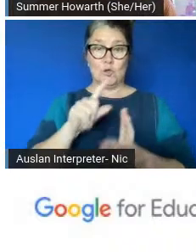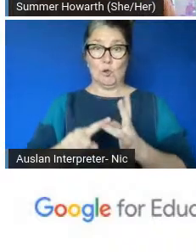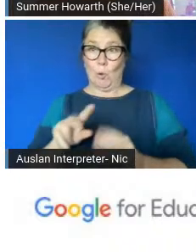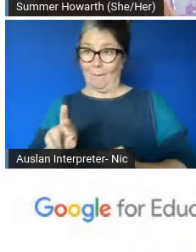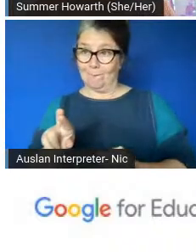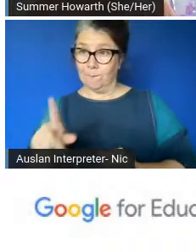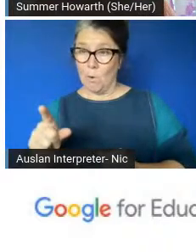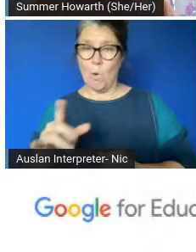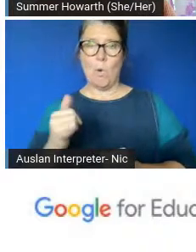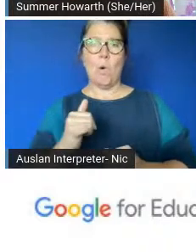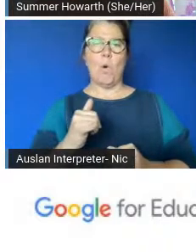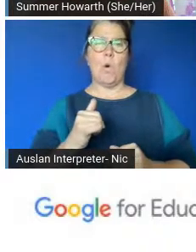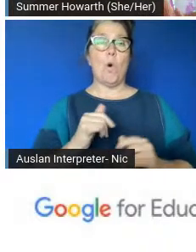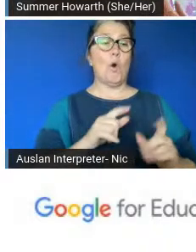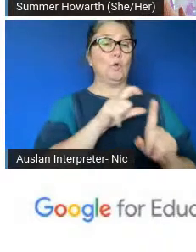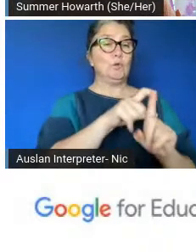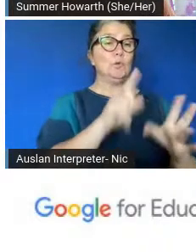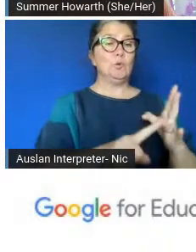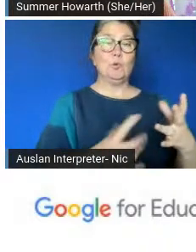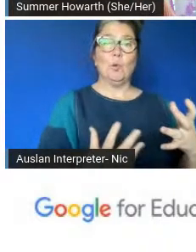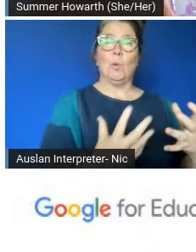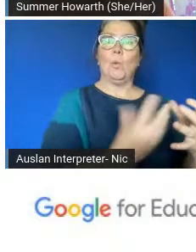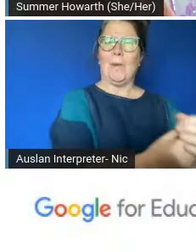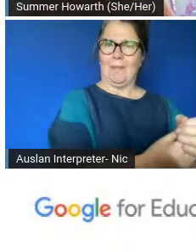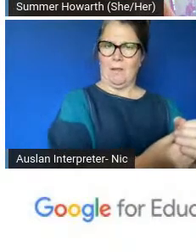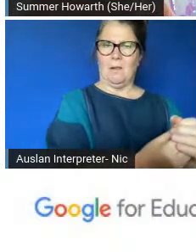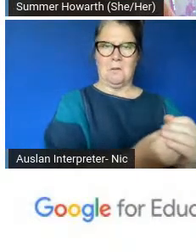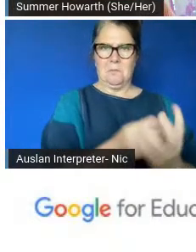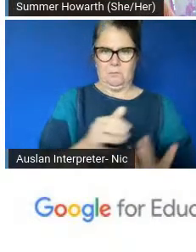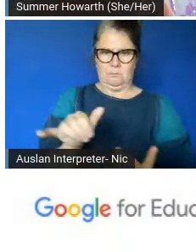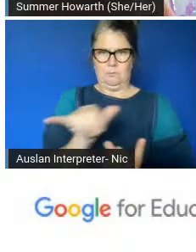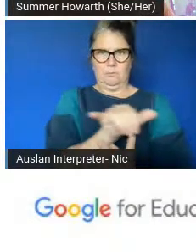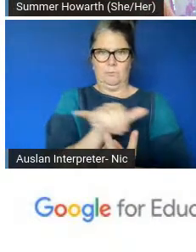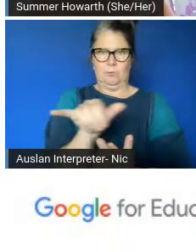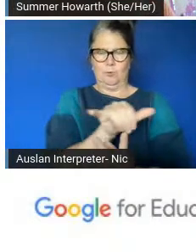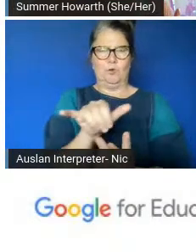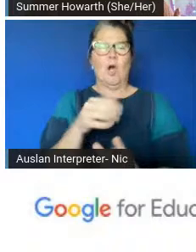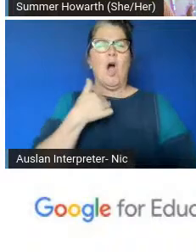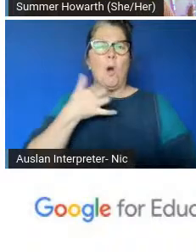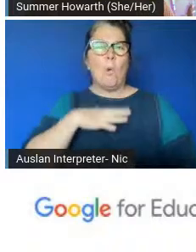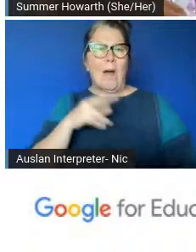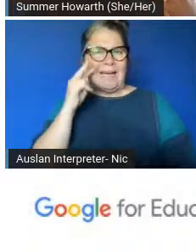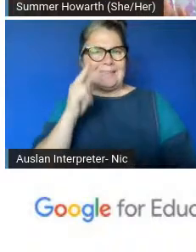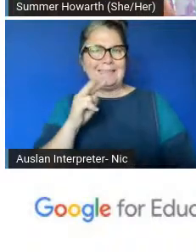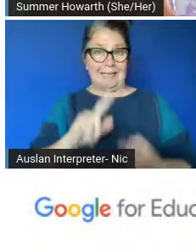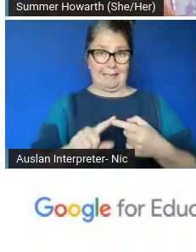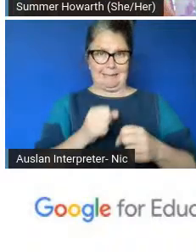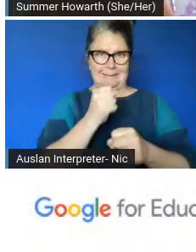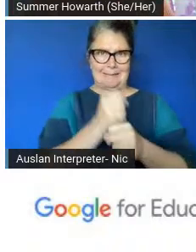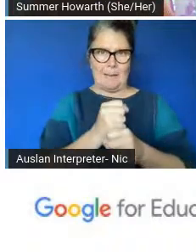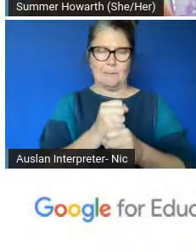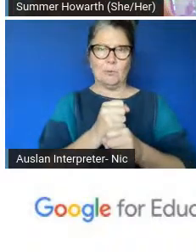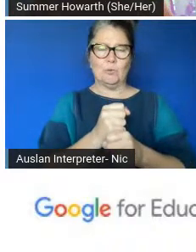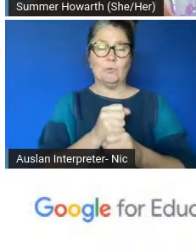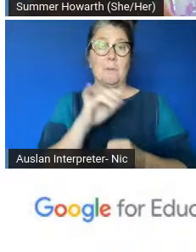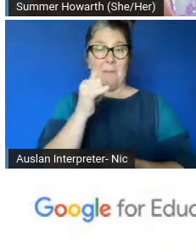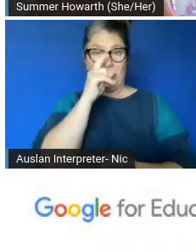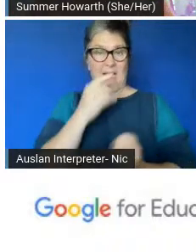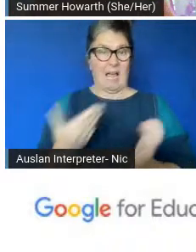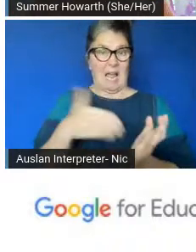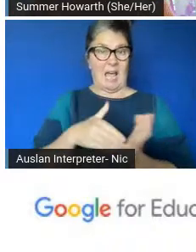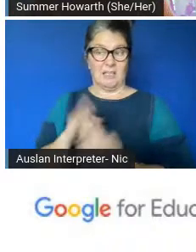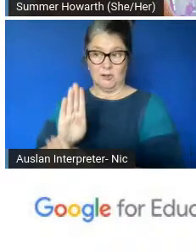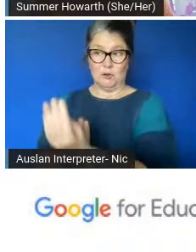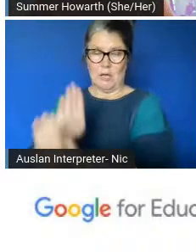from anyway. We'd love to see in the chat, what are some of the examples when we have the collaboration around the what and